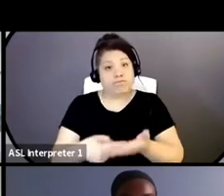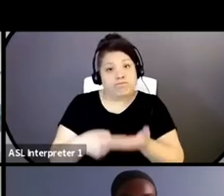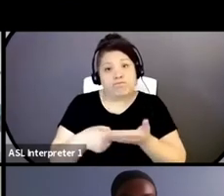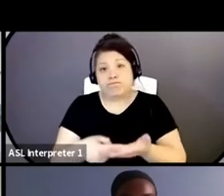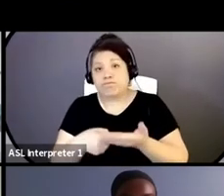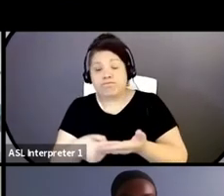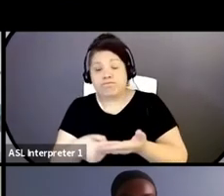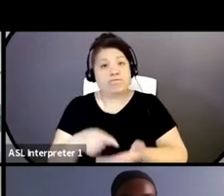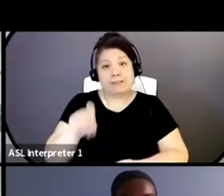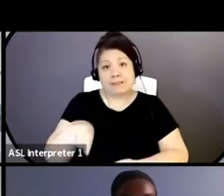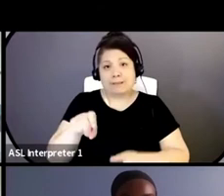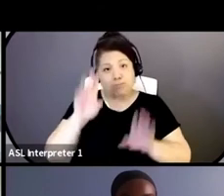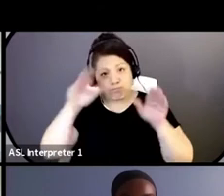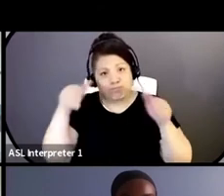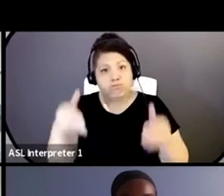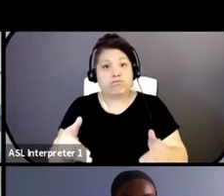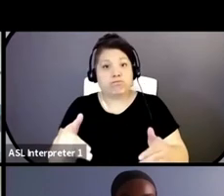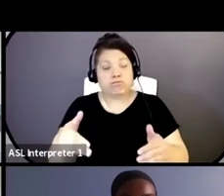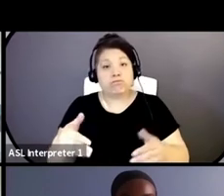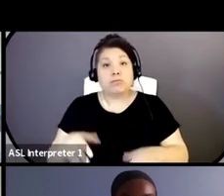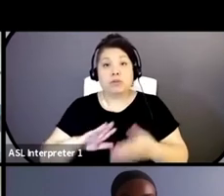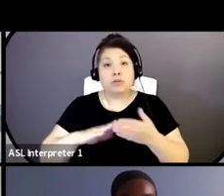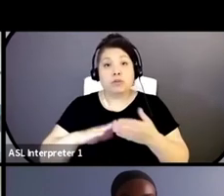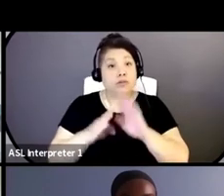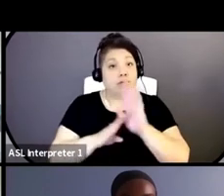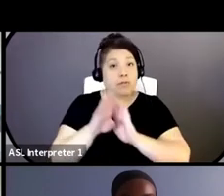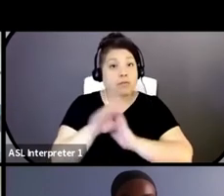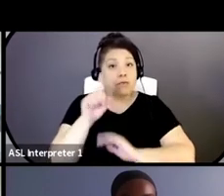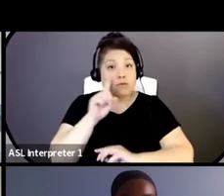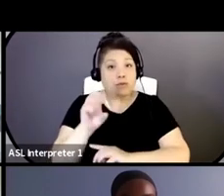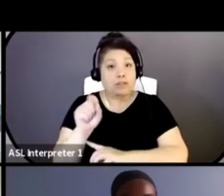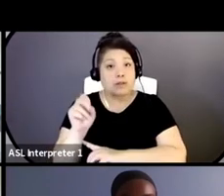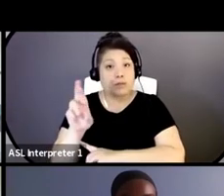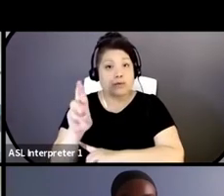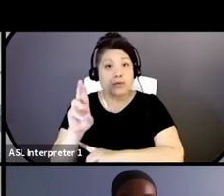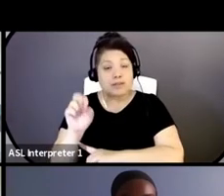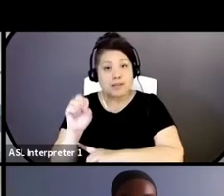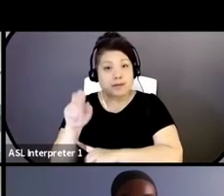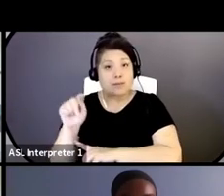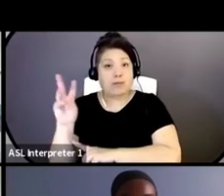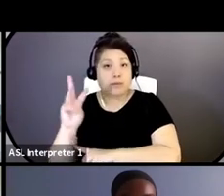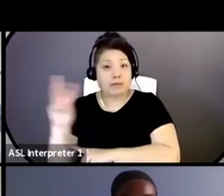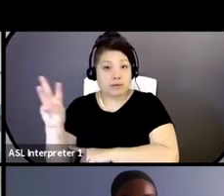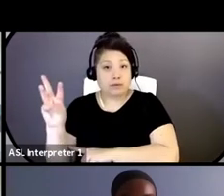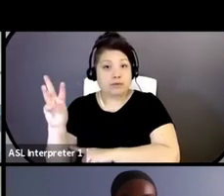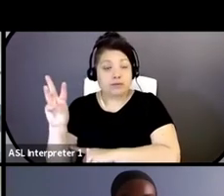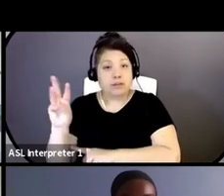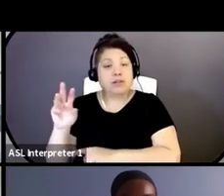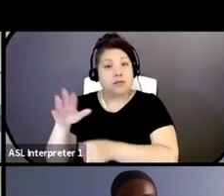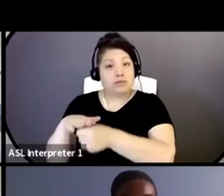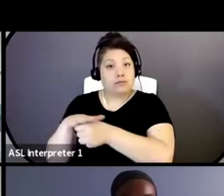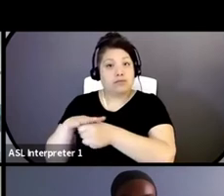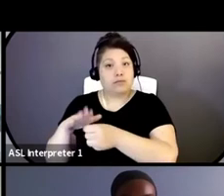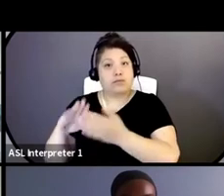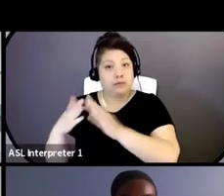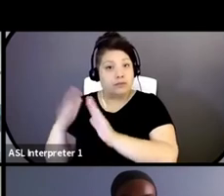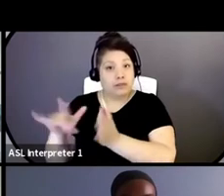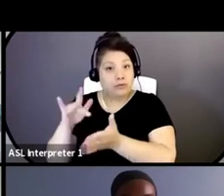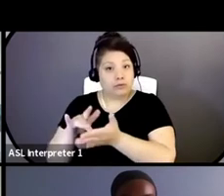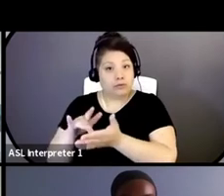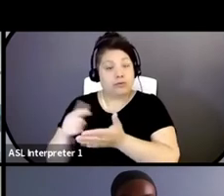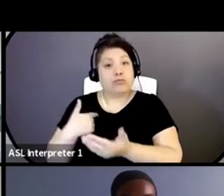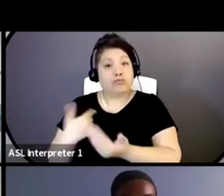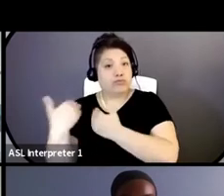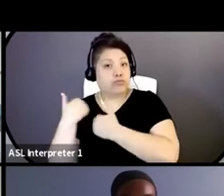held. I'm a community developer for Somerset West Community Health Center. That's one of my jobs. And I do a few other jobs,